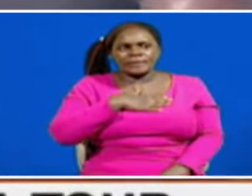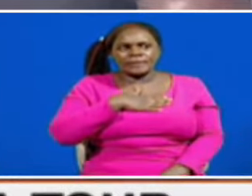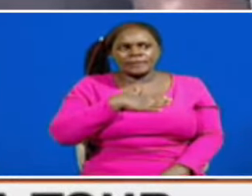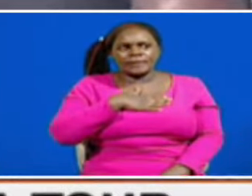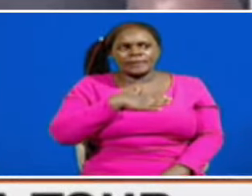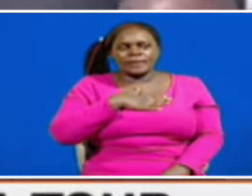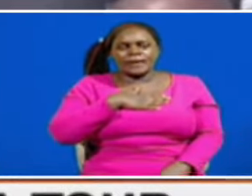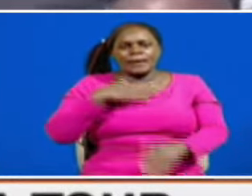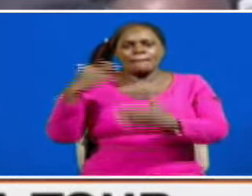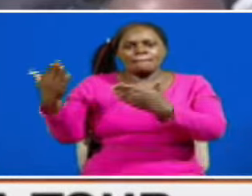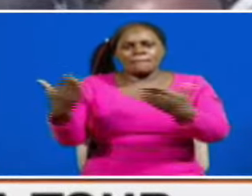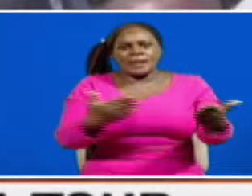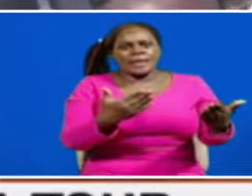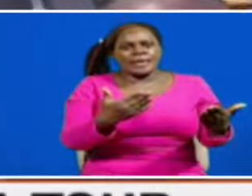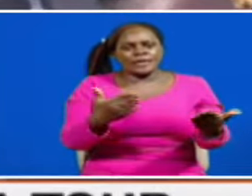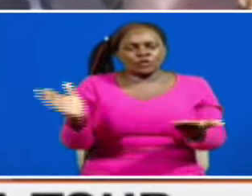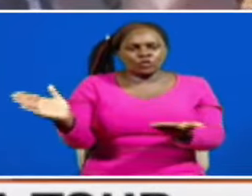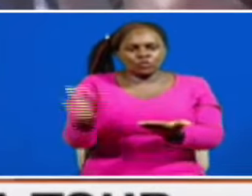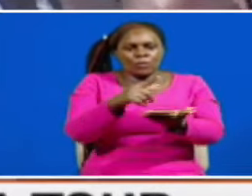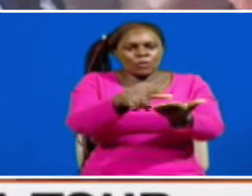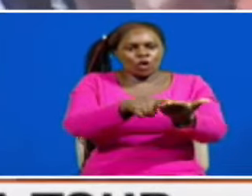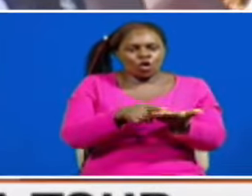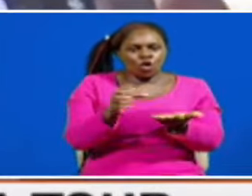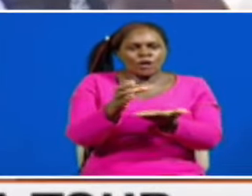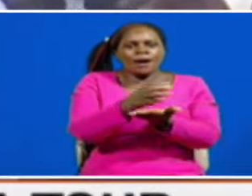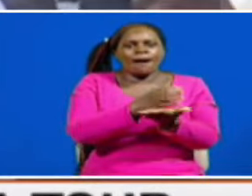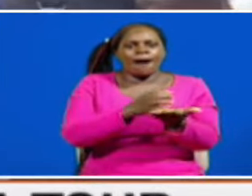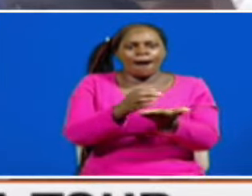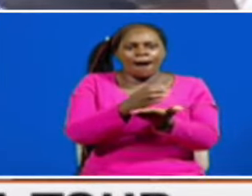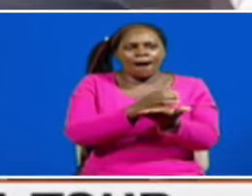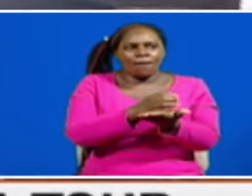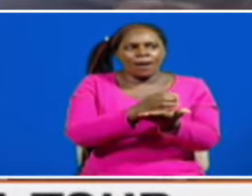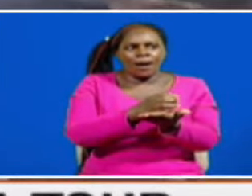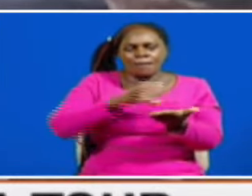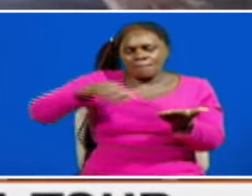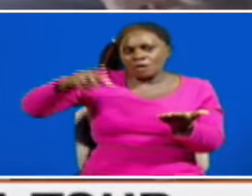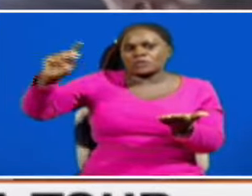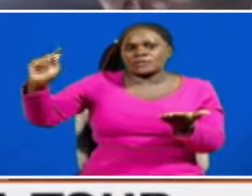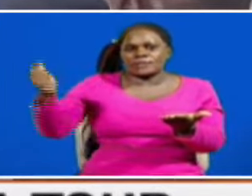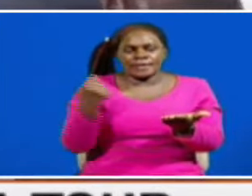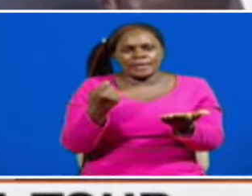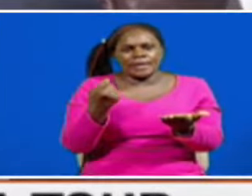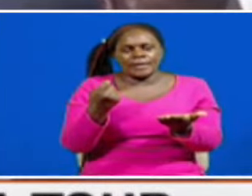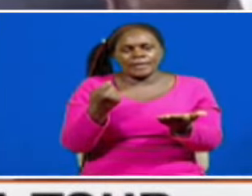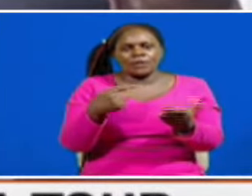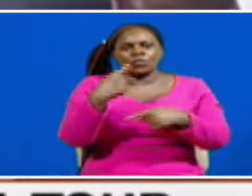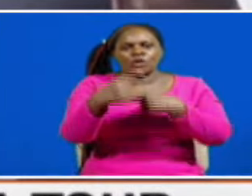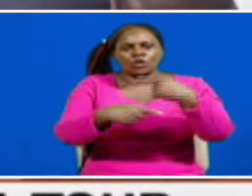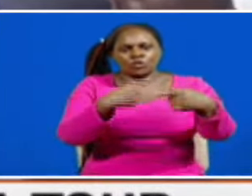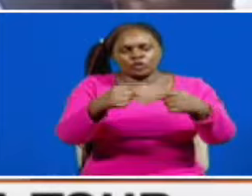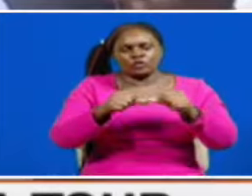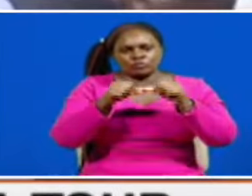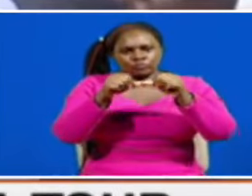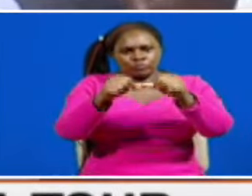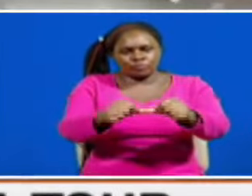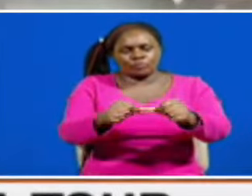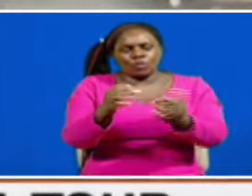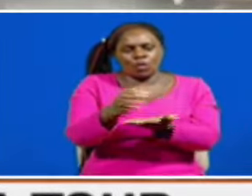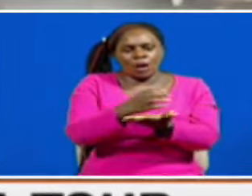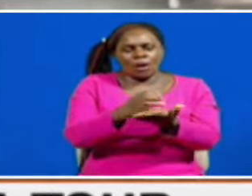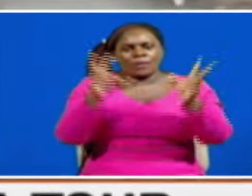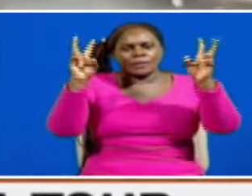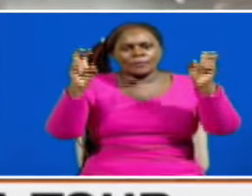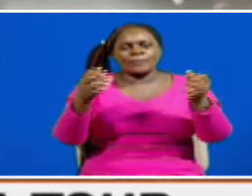pia mjadala wa kumaliza hii madeni ya watu wa hapa Mount Kenya ya kahawa, ndio tuweze kuendelea mbele, mambo ya kahawa.